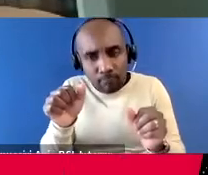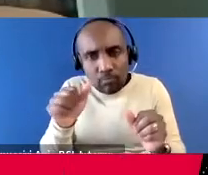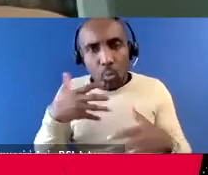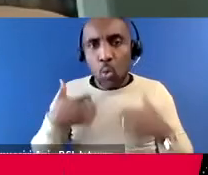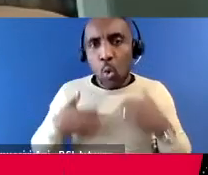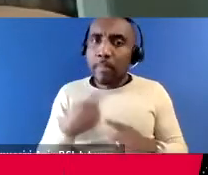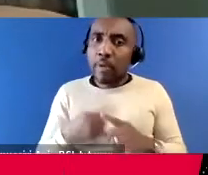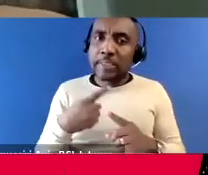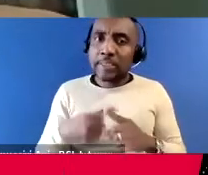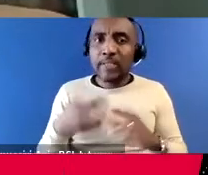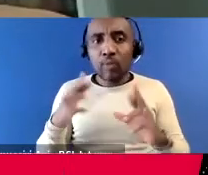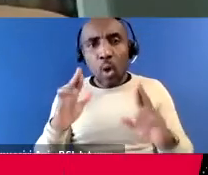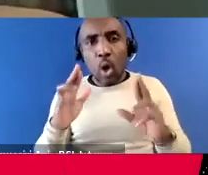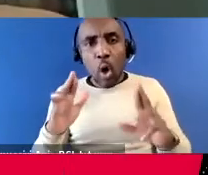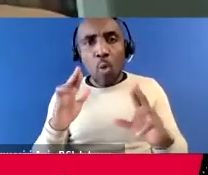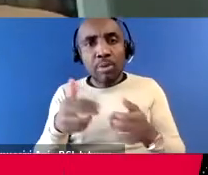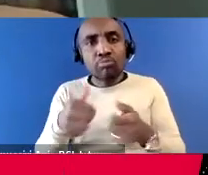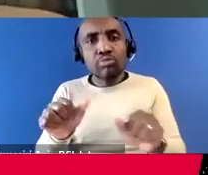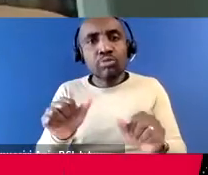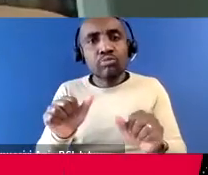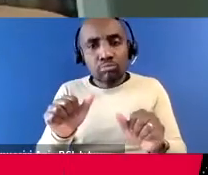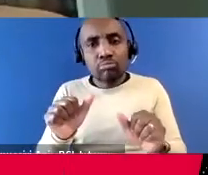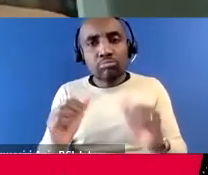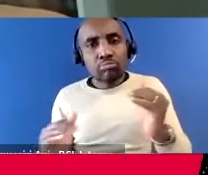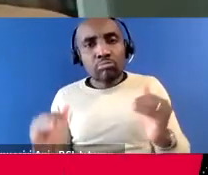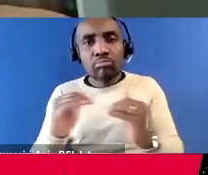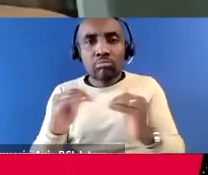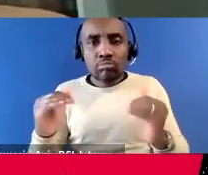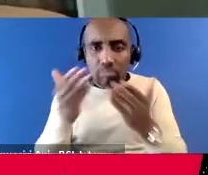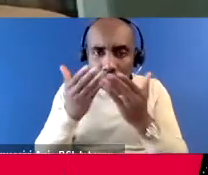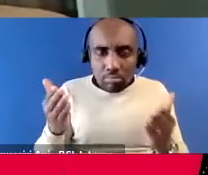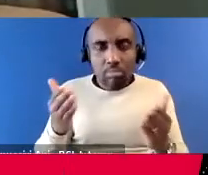might be possible with negotiations